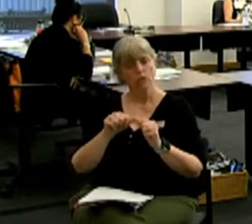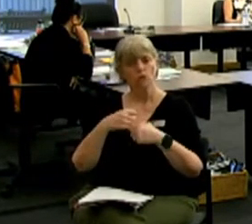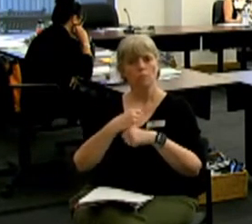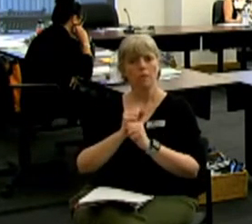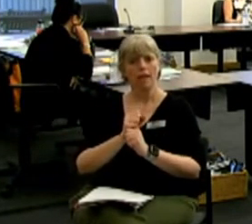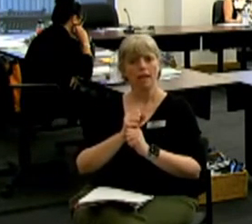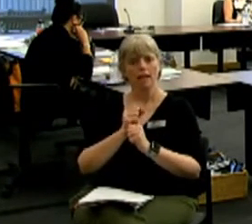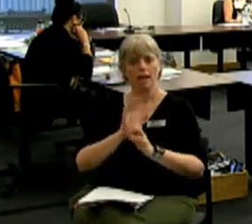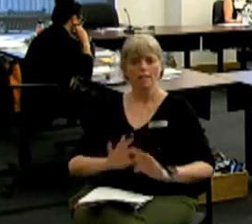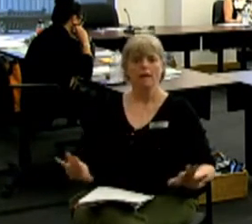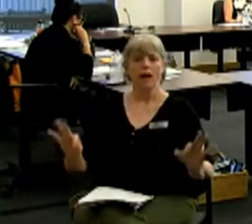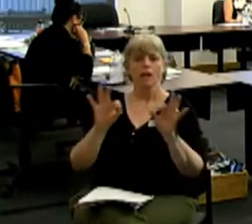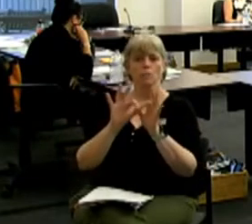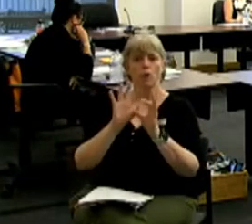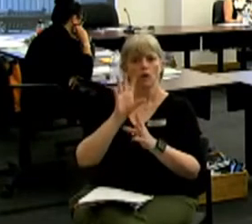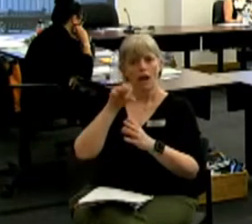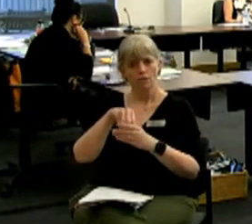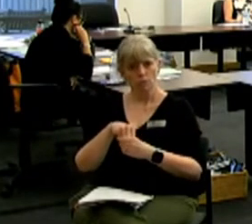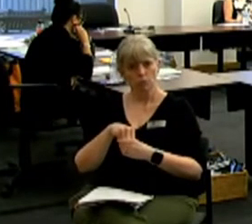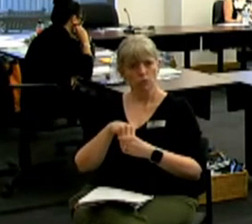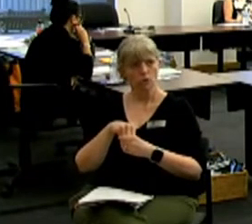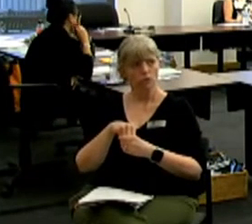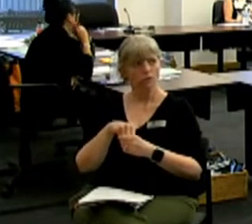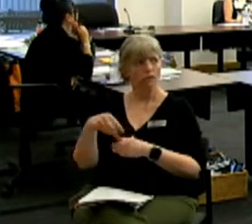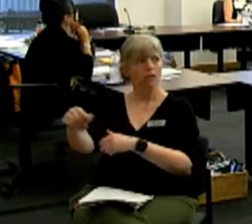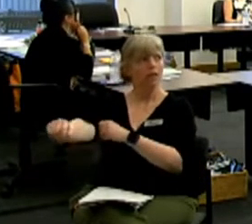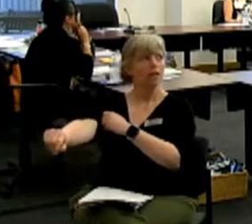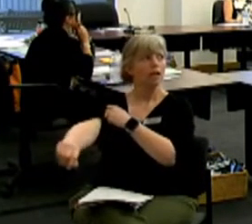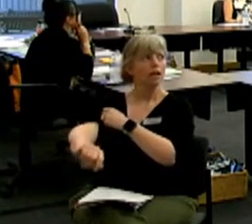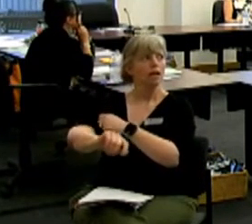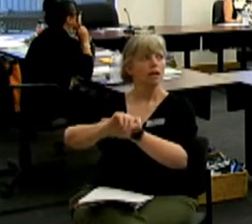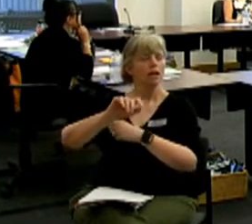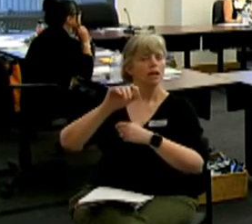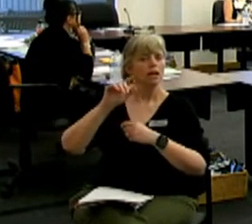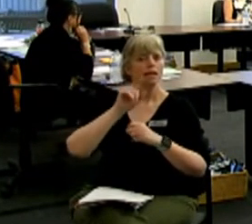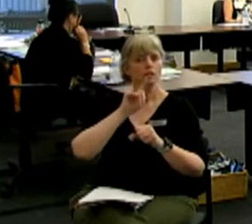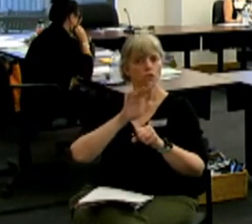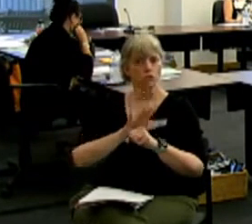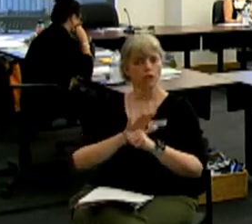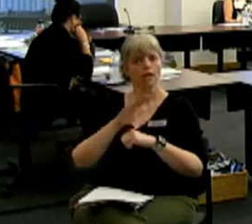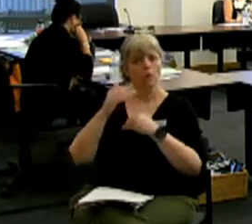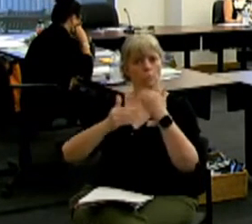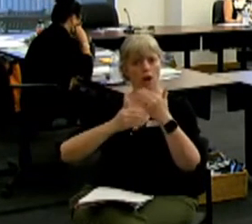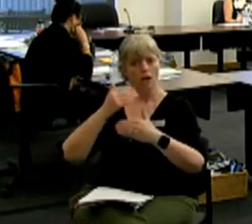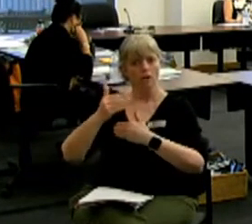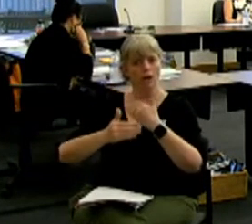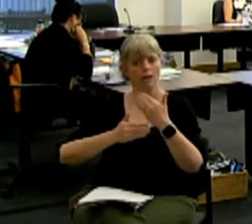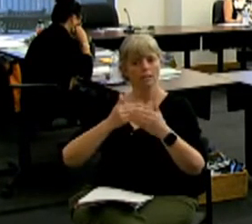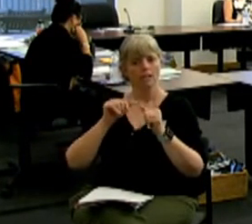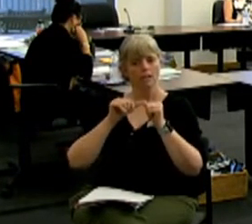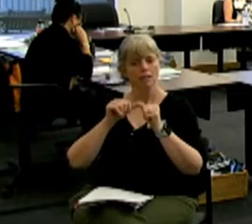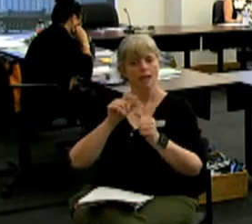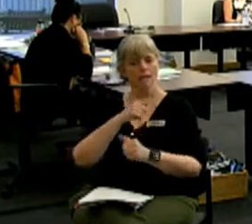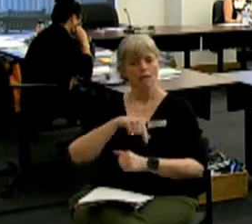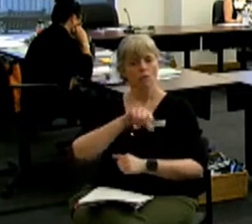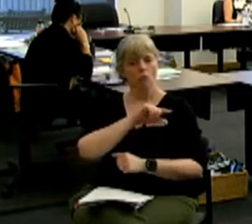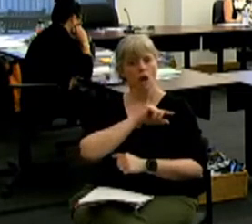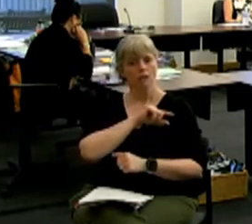to make valuable contributions in our society and in ensuring progress and lasting equality